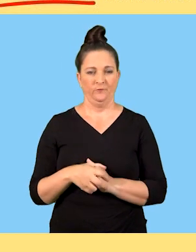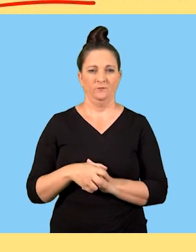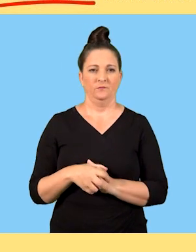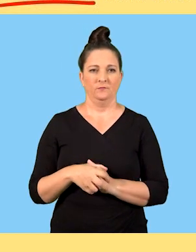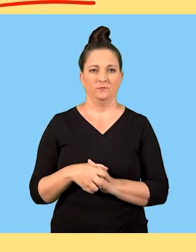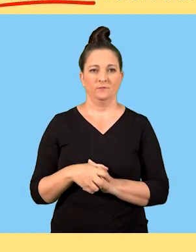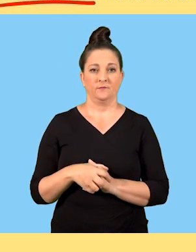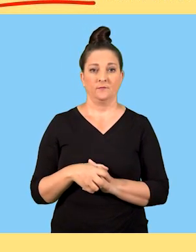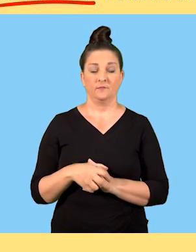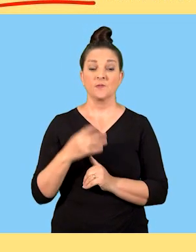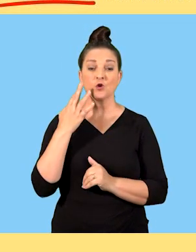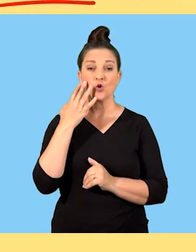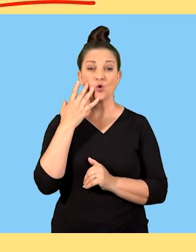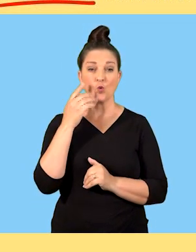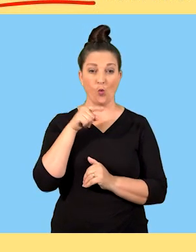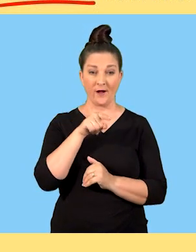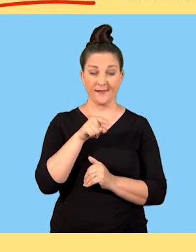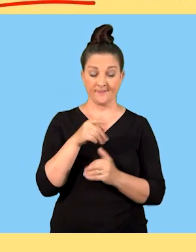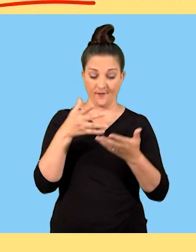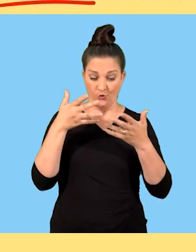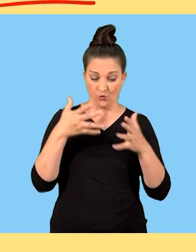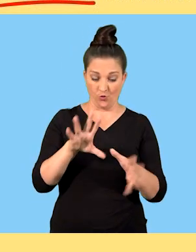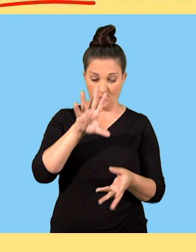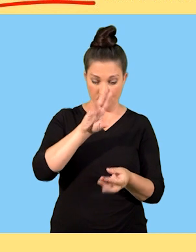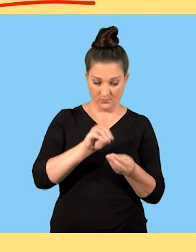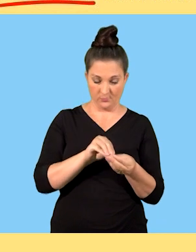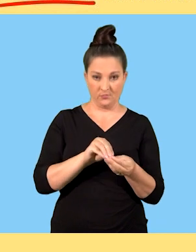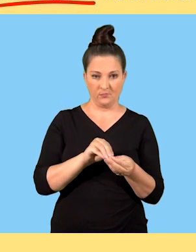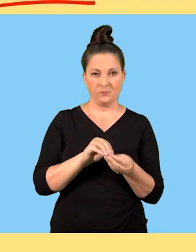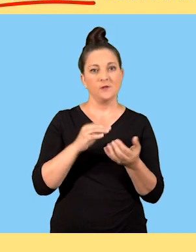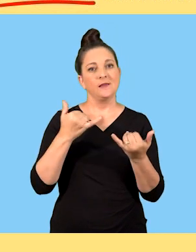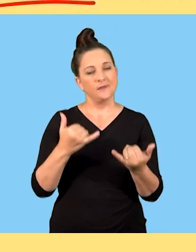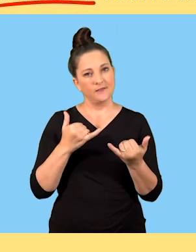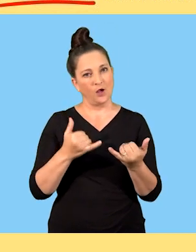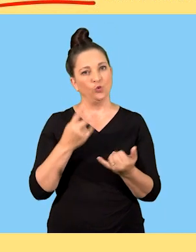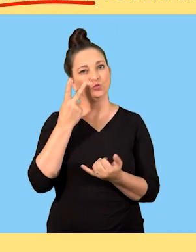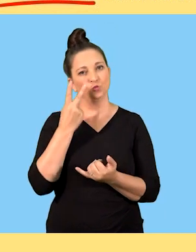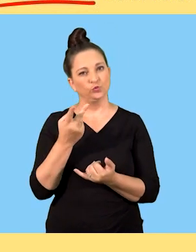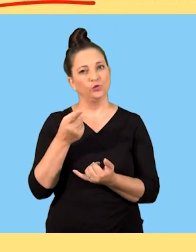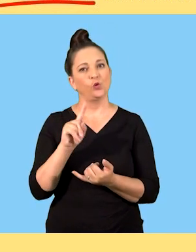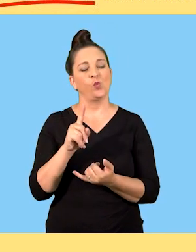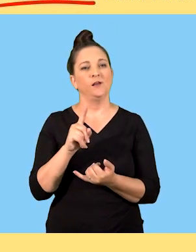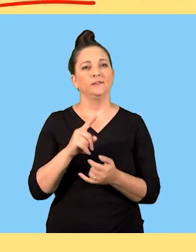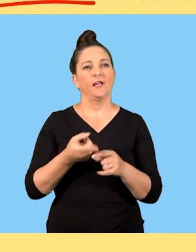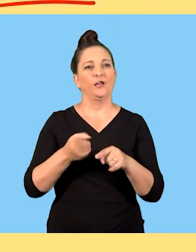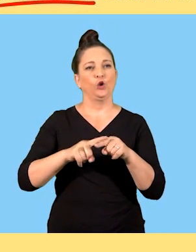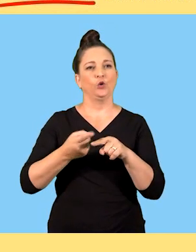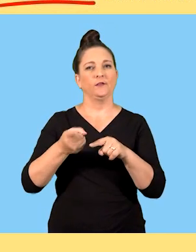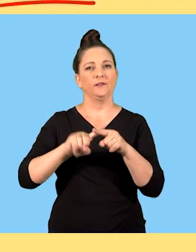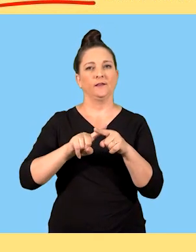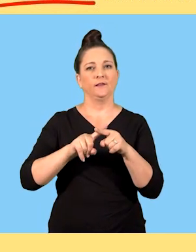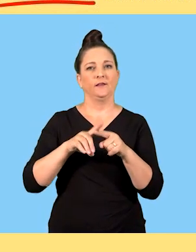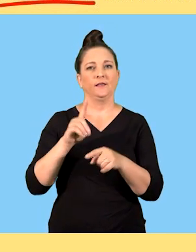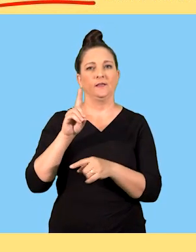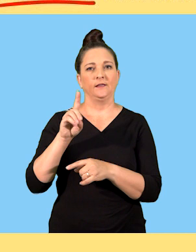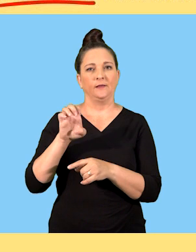10,952. Once you have recorded your depreciation here, you can come now and also look at your accumulated